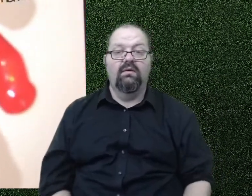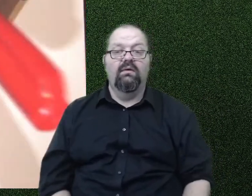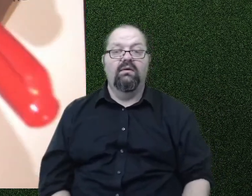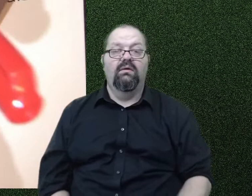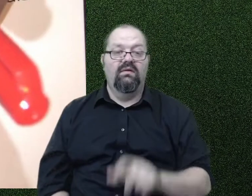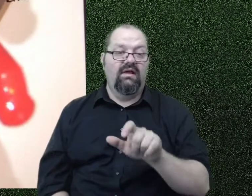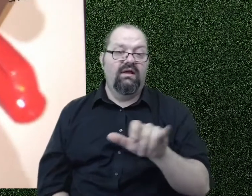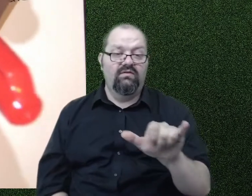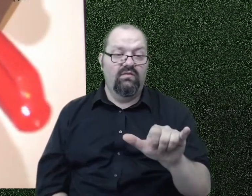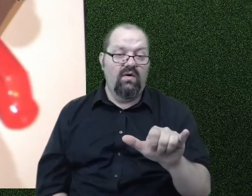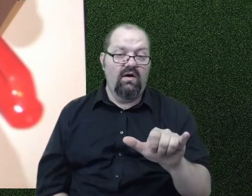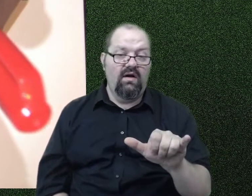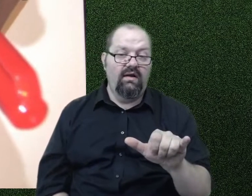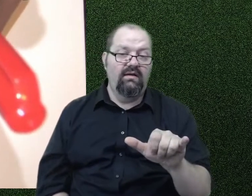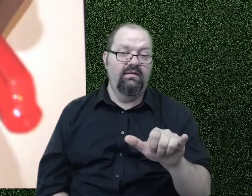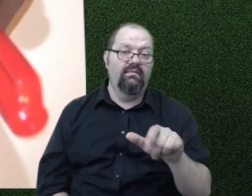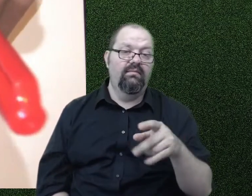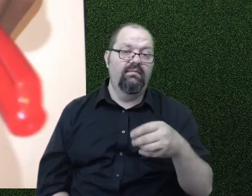that's behind me.